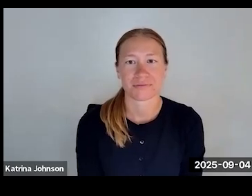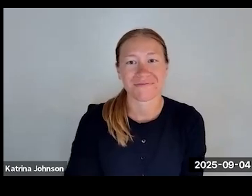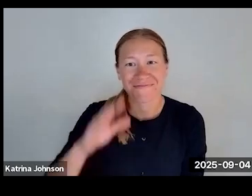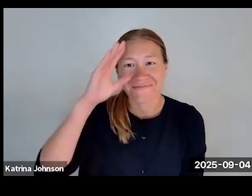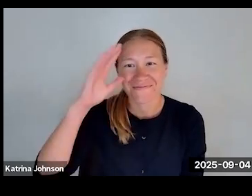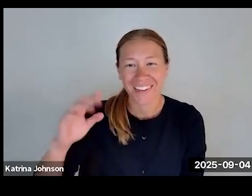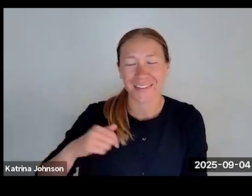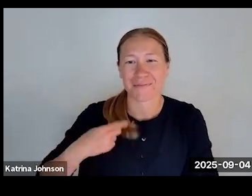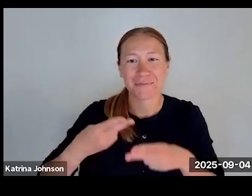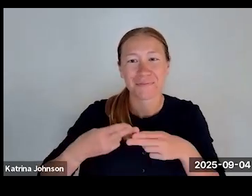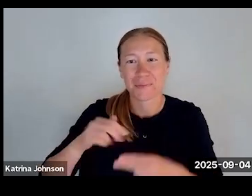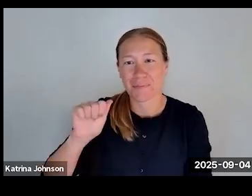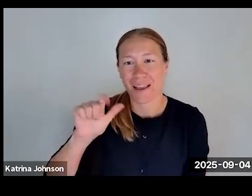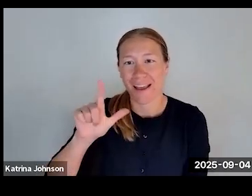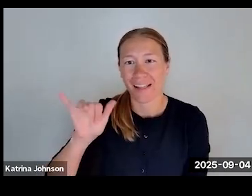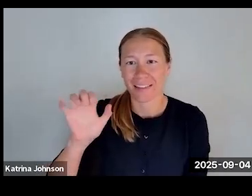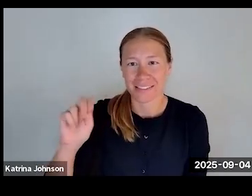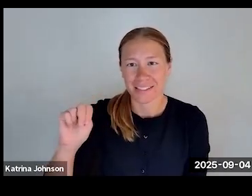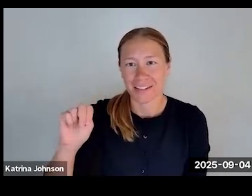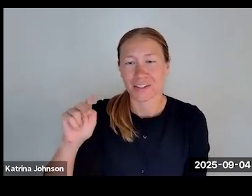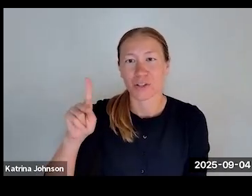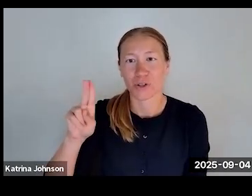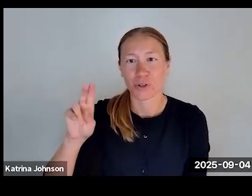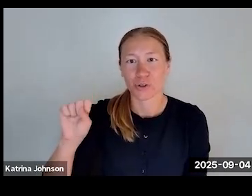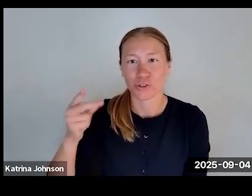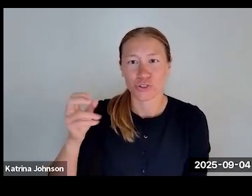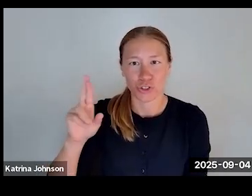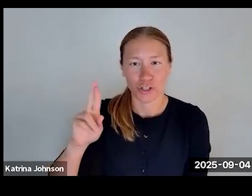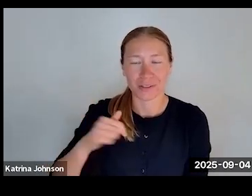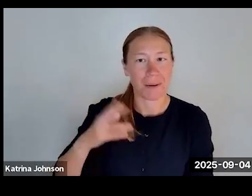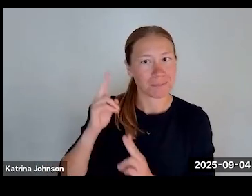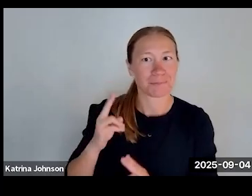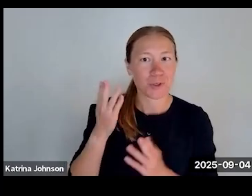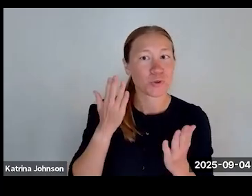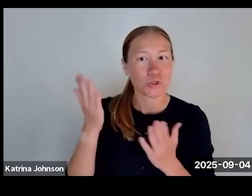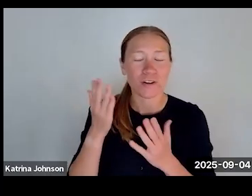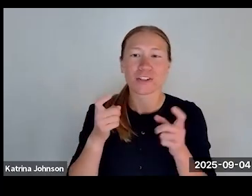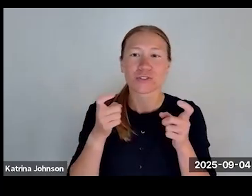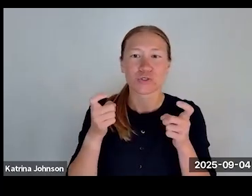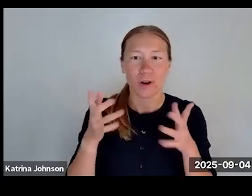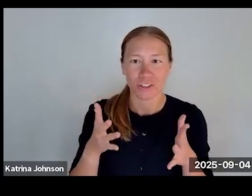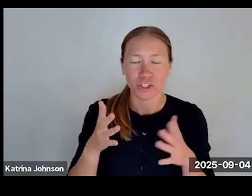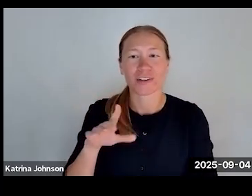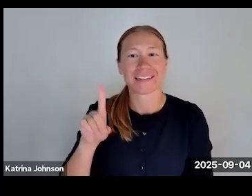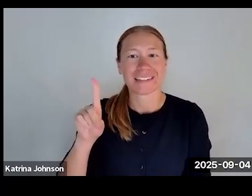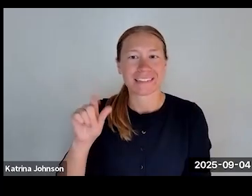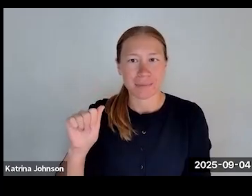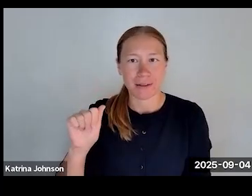Hello, I'm Allison Kushner, and I have the pleasure of serving as the Director of the Disability Equity Office